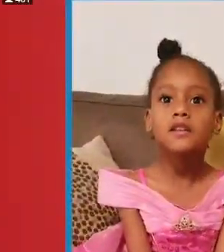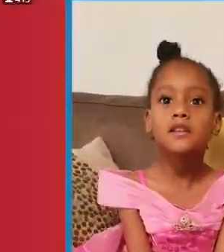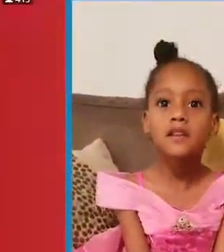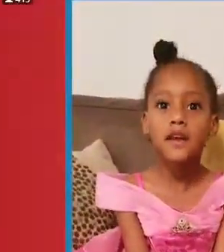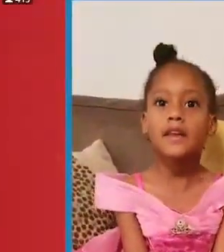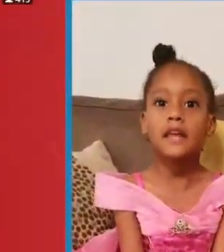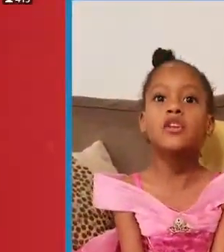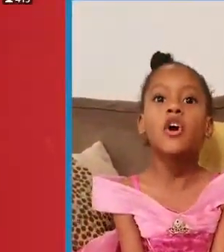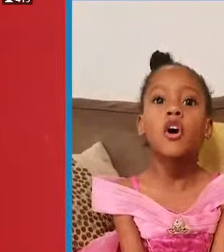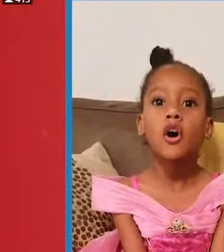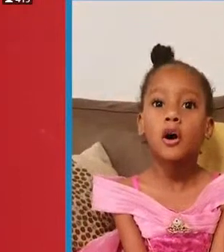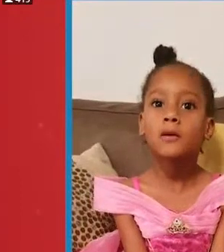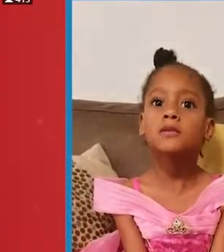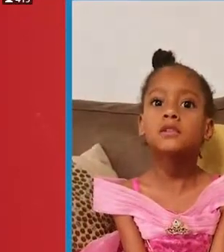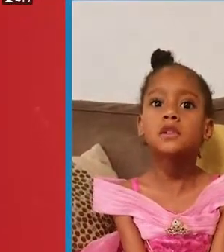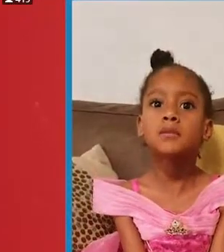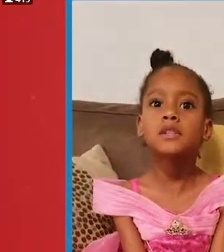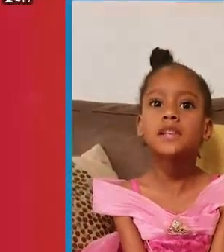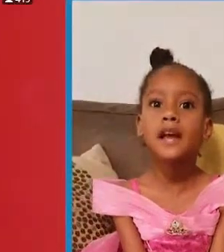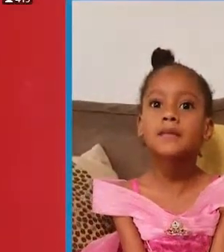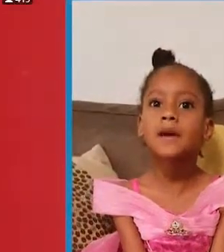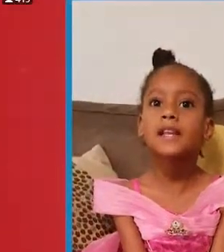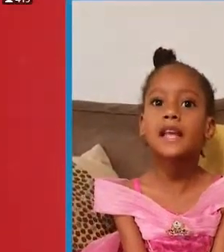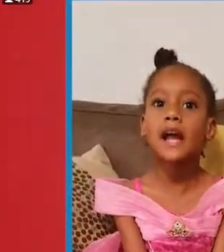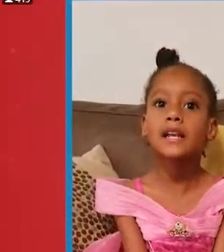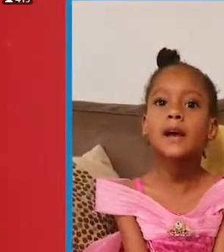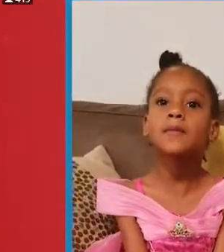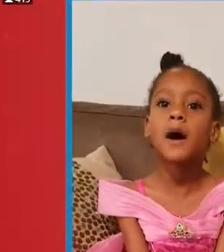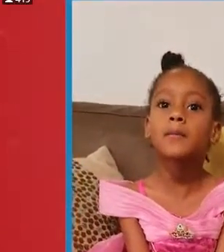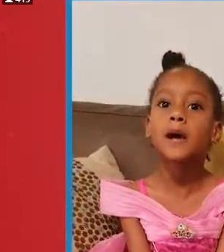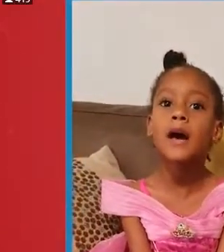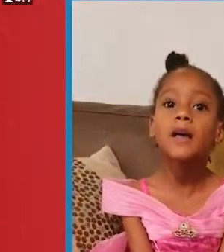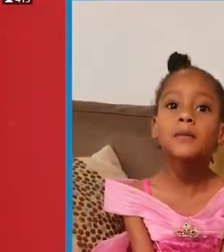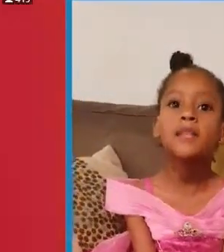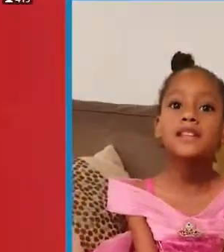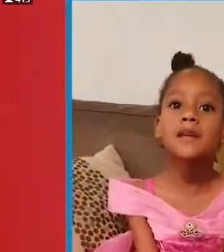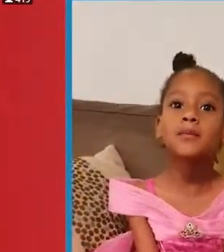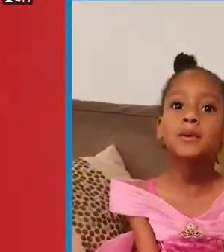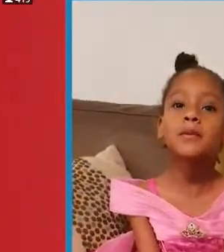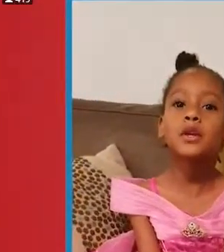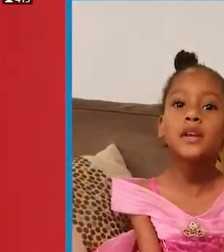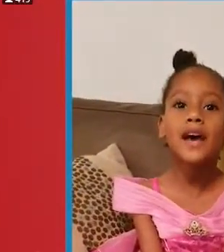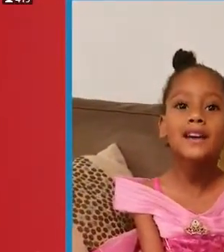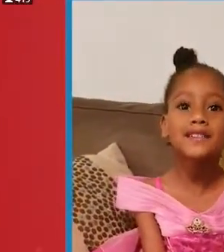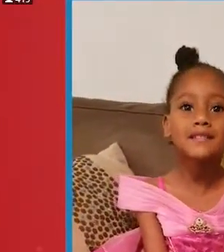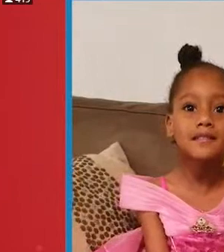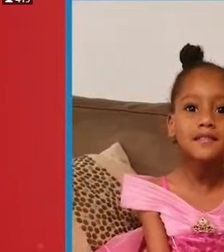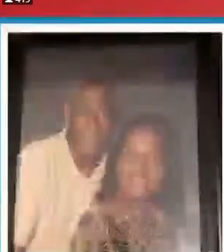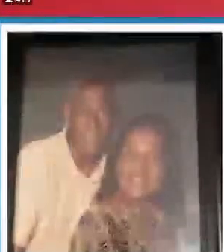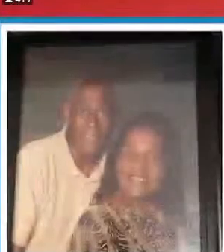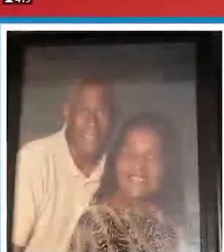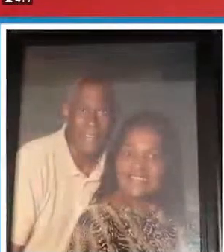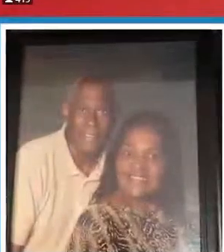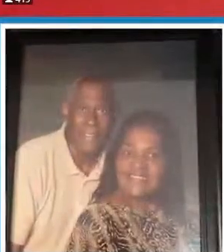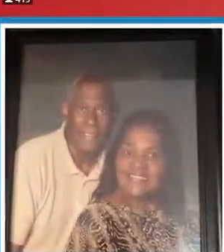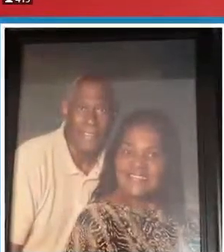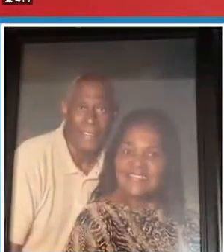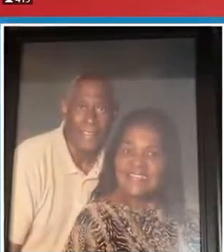I am staying home to protect my Nana and Papa. Be safe, Bermuda.